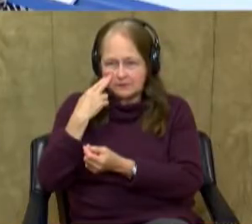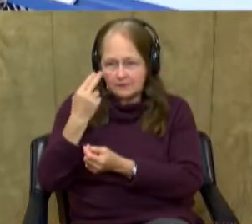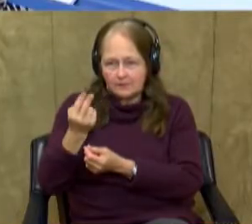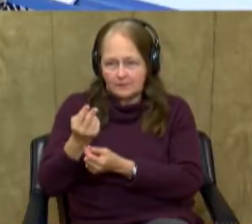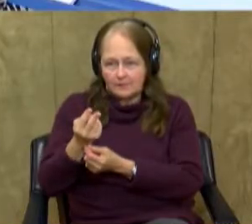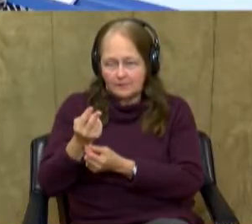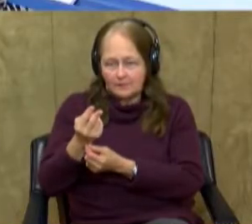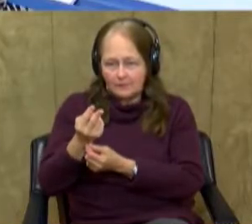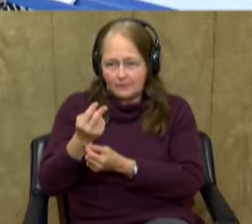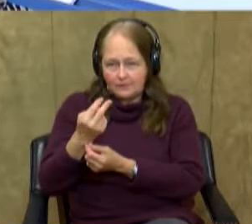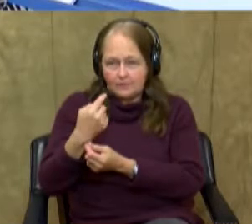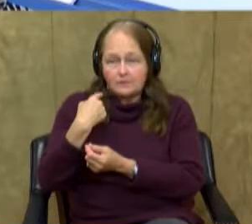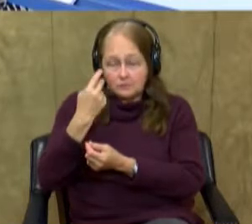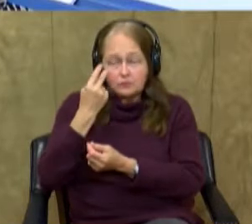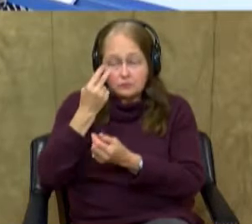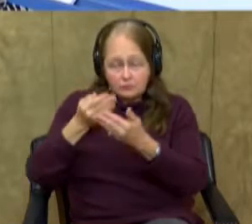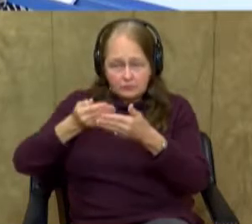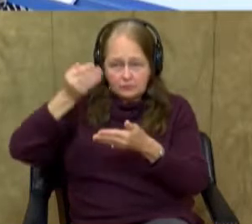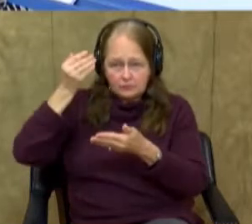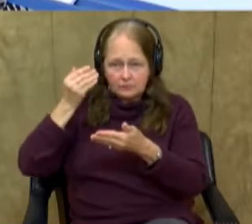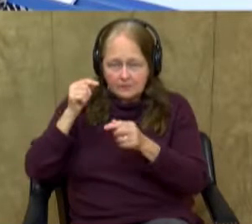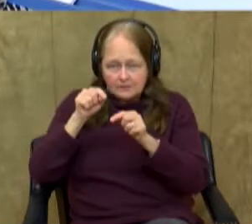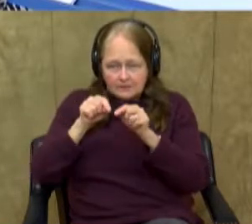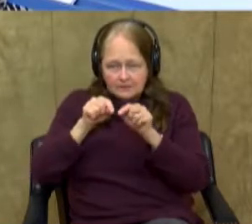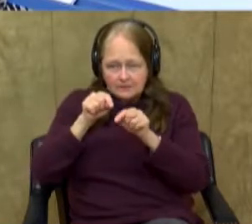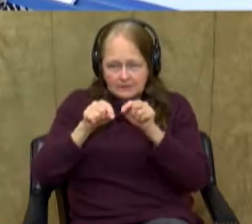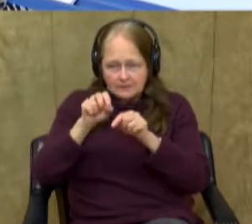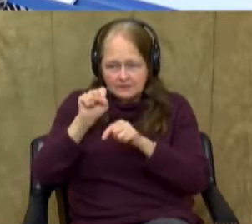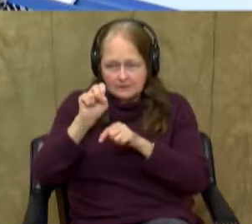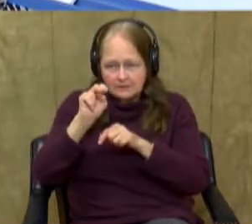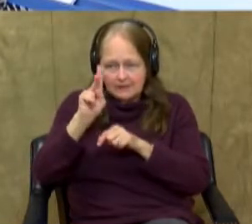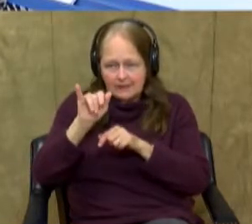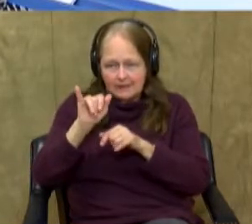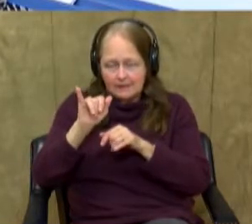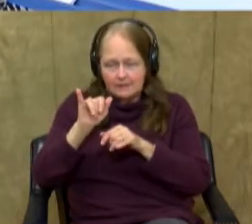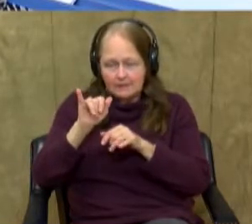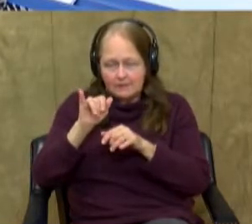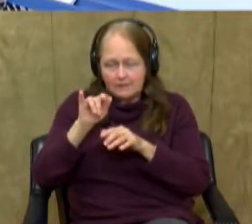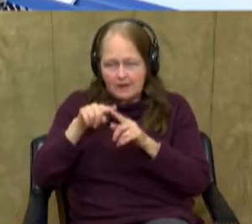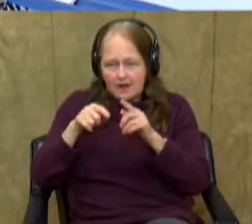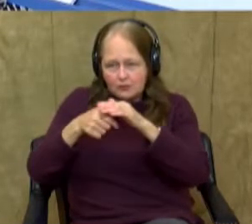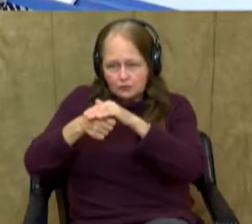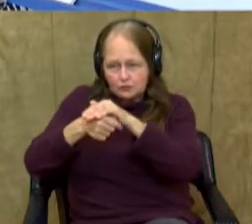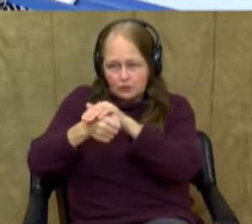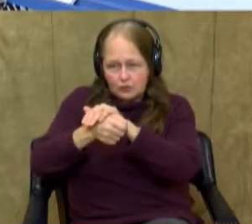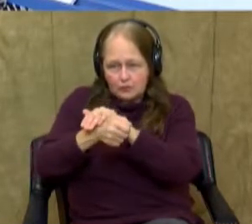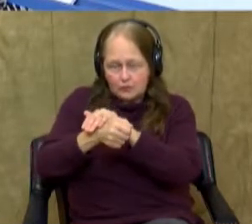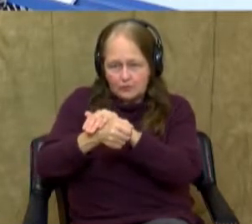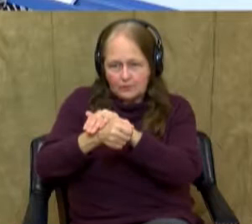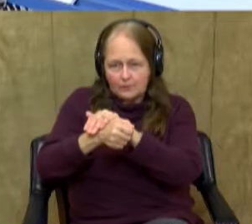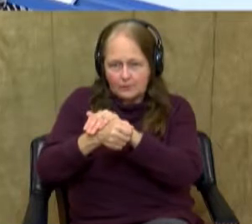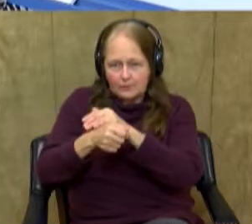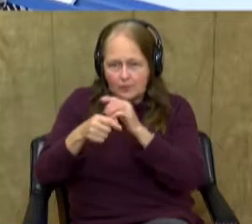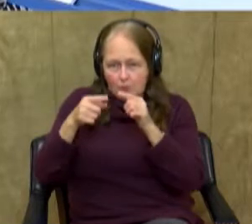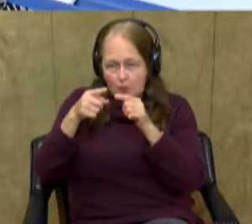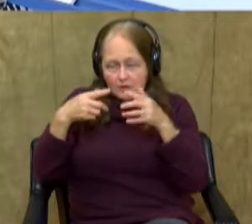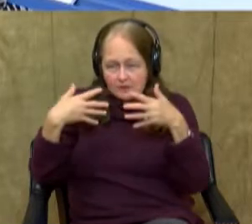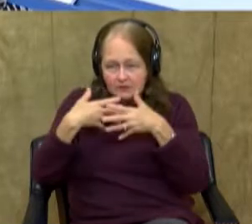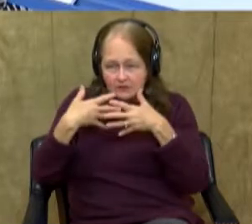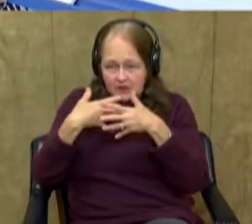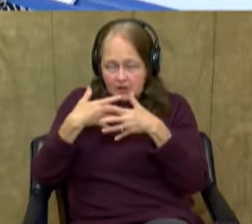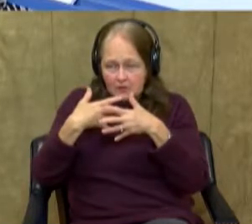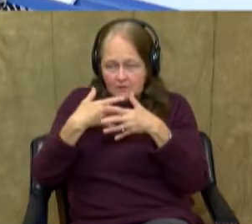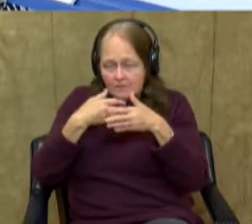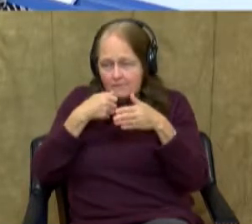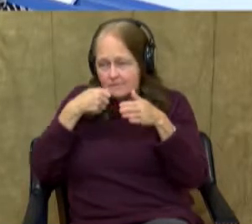have. I have, too. They're sneaky, kind of like a turtle. They like to get into their shell when they're scared.